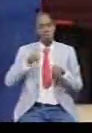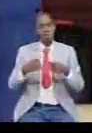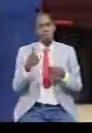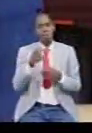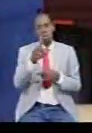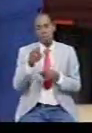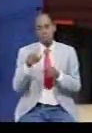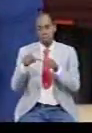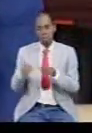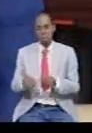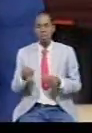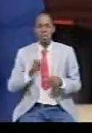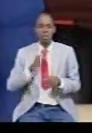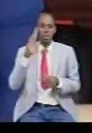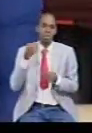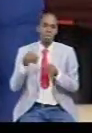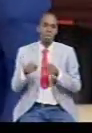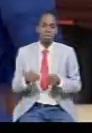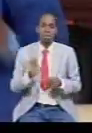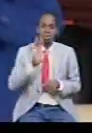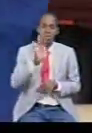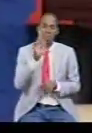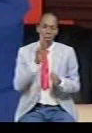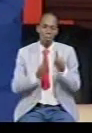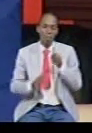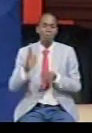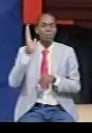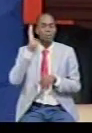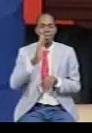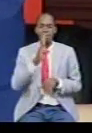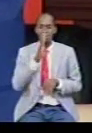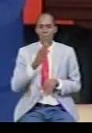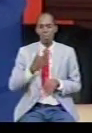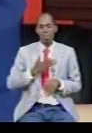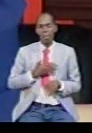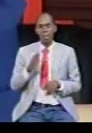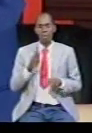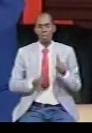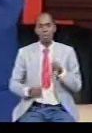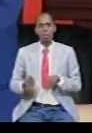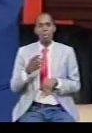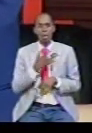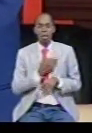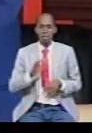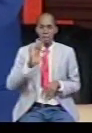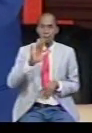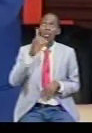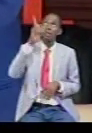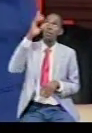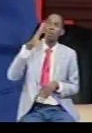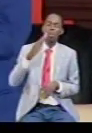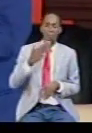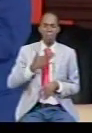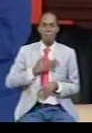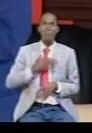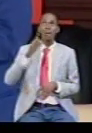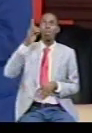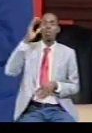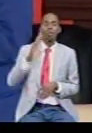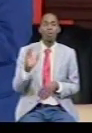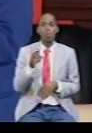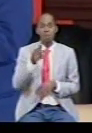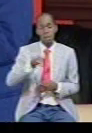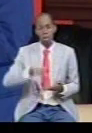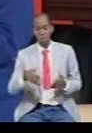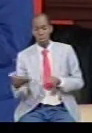lodgest, I will lodge. Thy people shall be my people, and thy God my God. Where thou